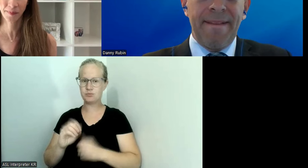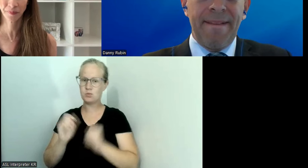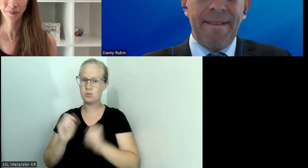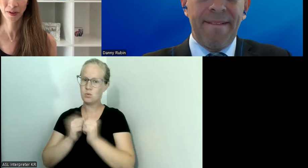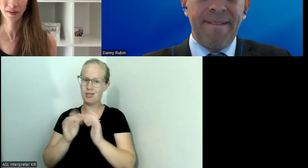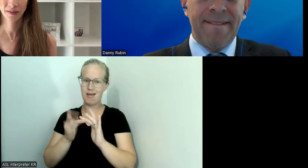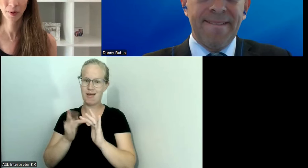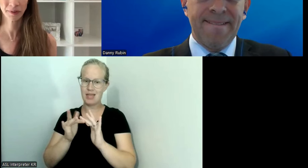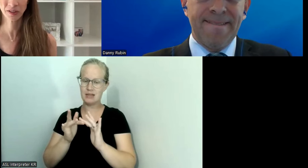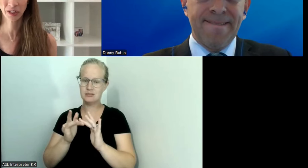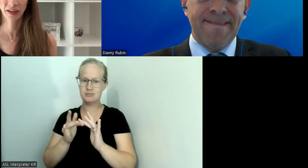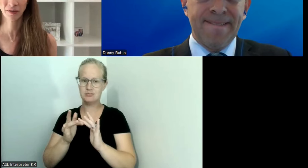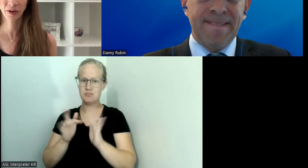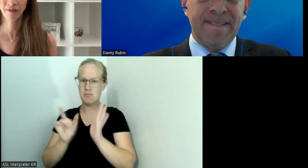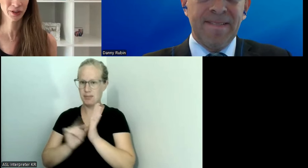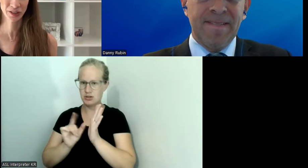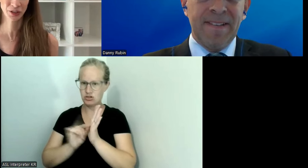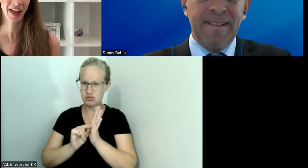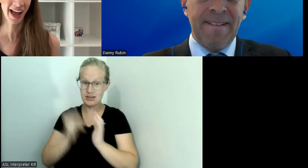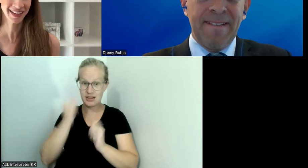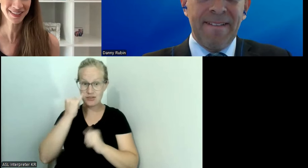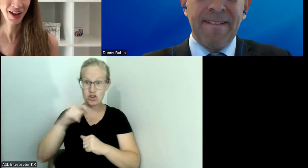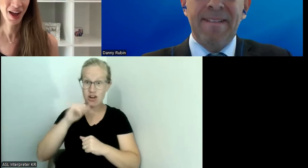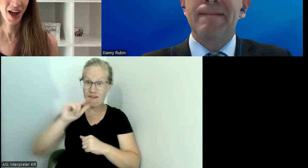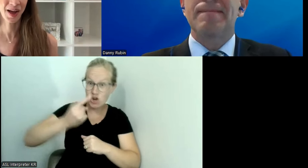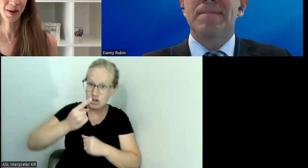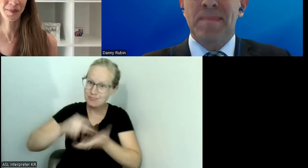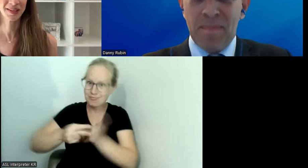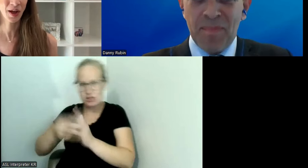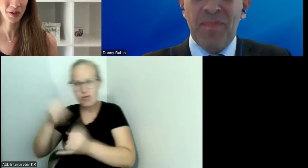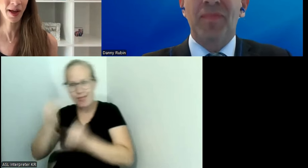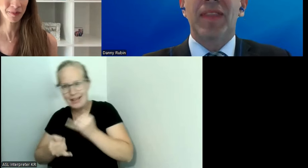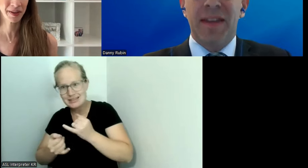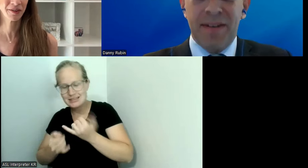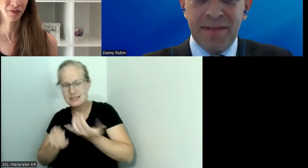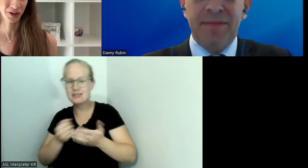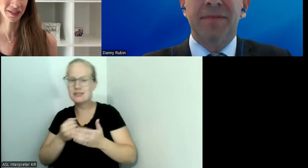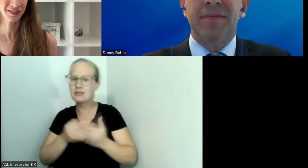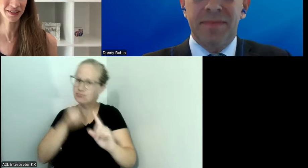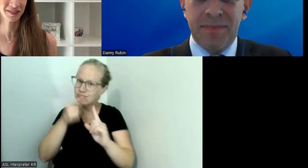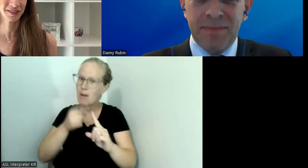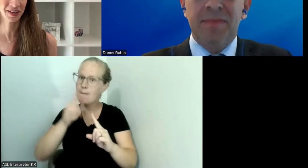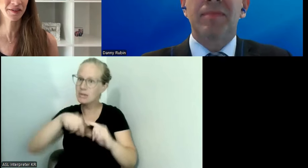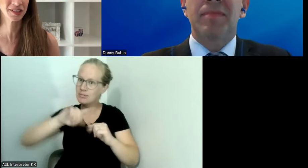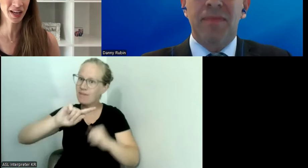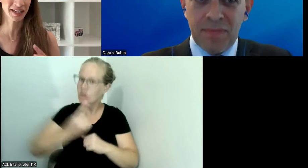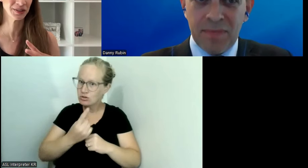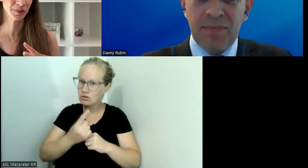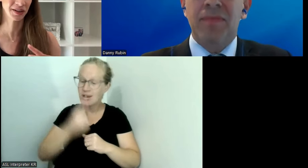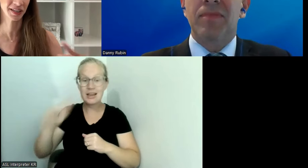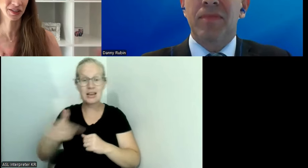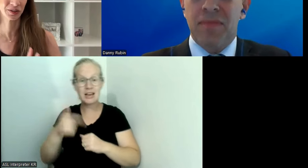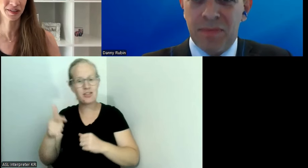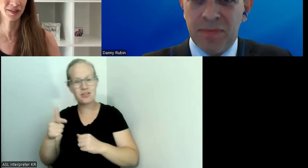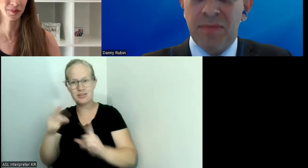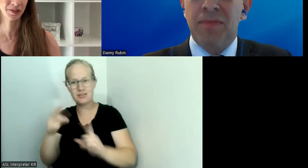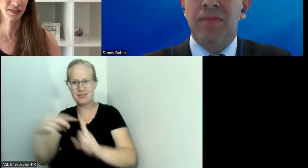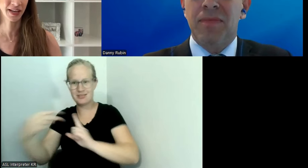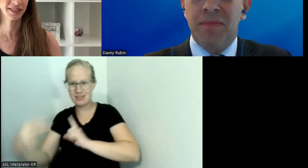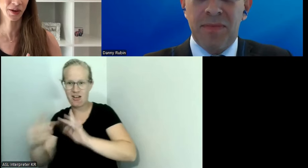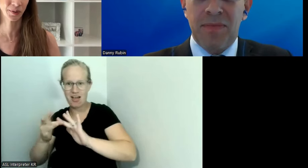um, publishing, if you're not first, you're last. Um, it's all about being first. There's another side to online